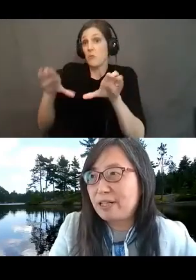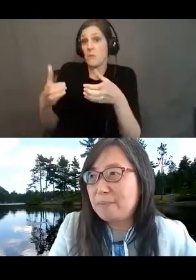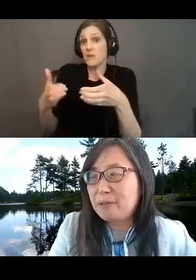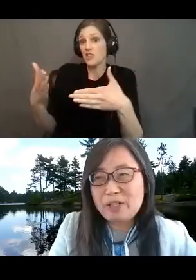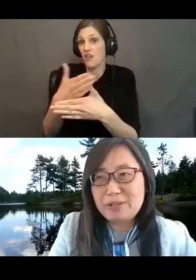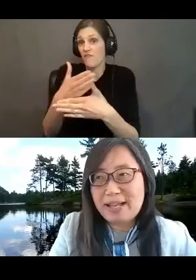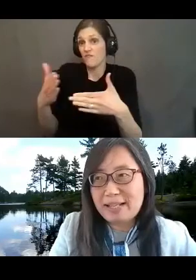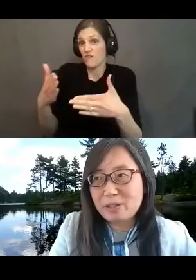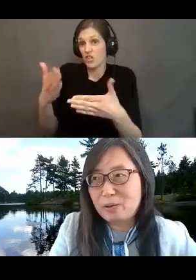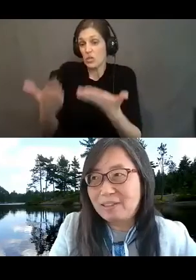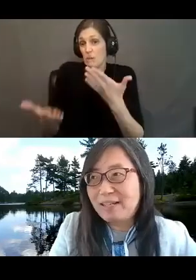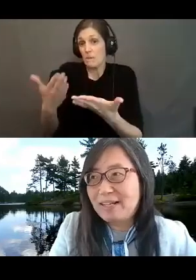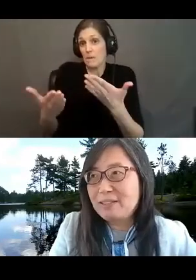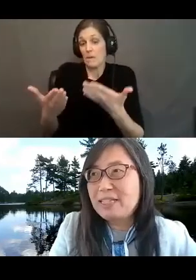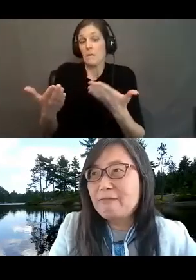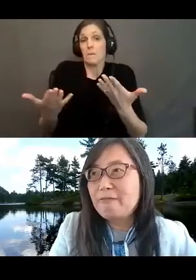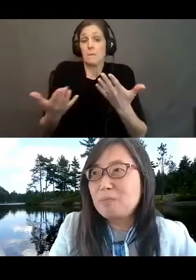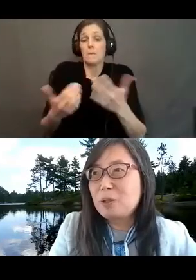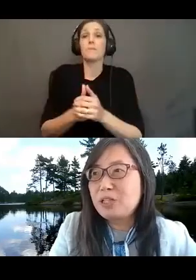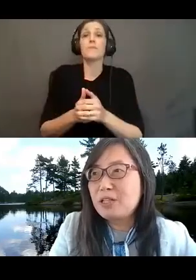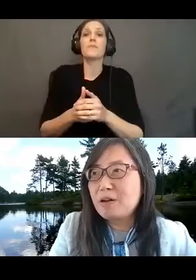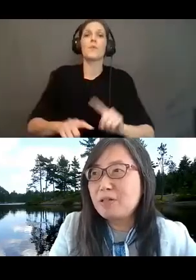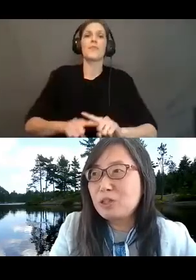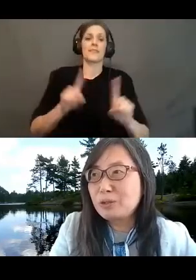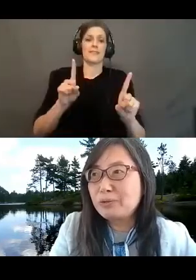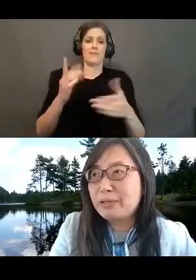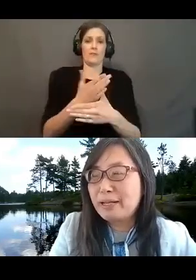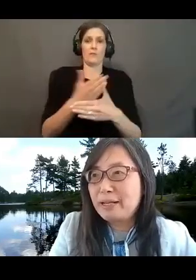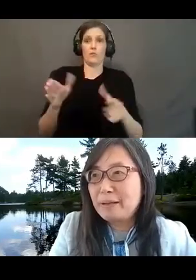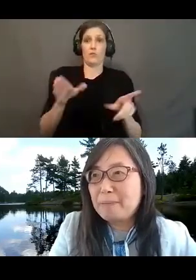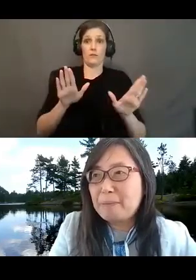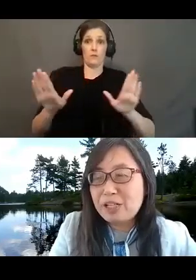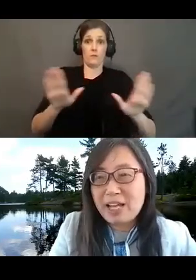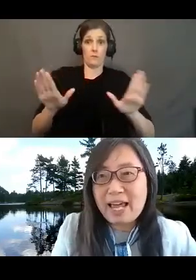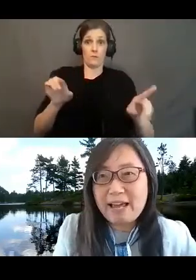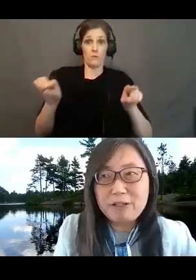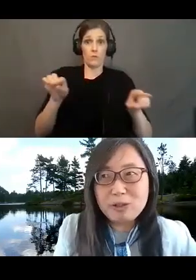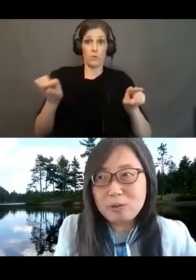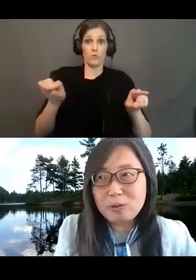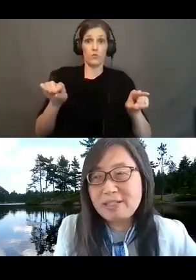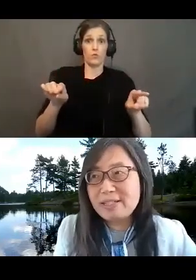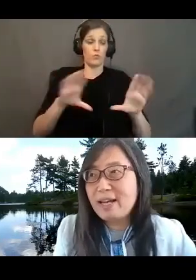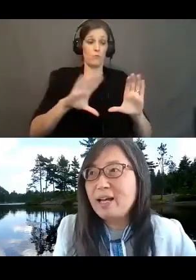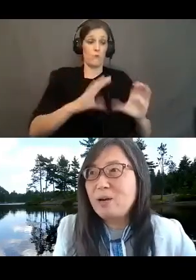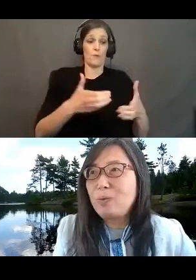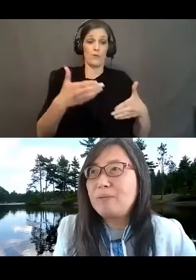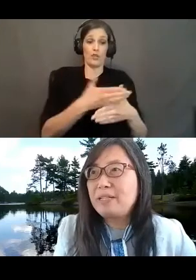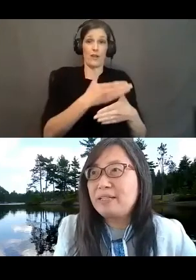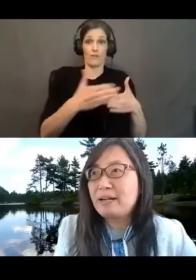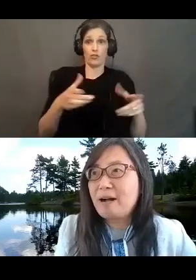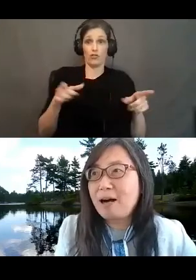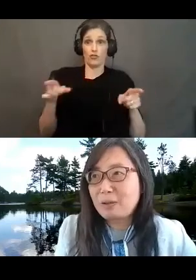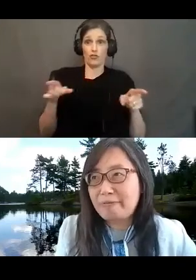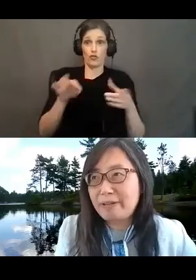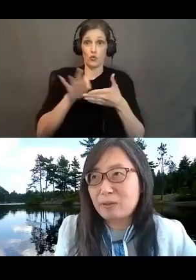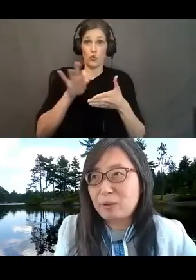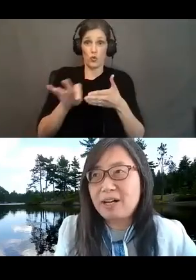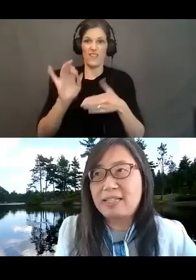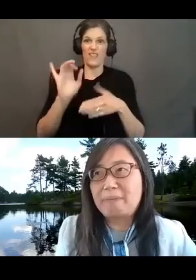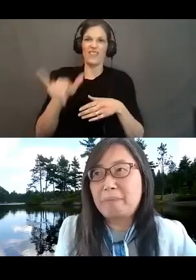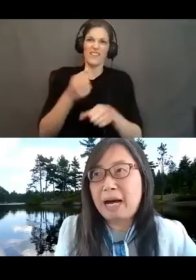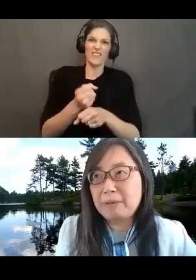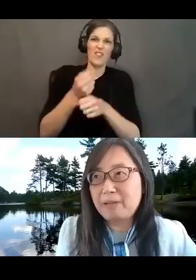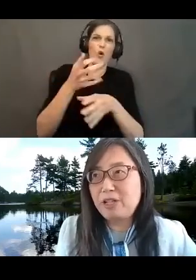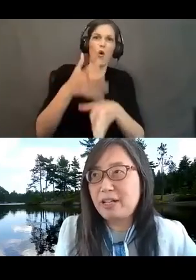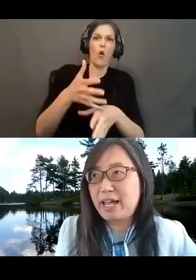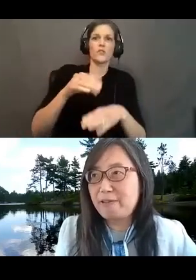average potential science score. So the difference between those two population average scores would be the causal effect. We call it